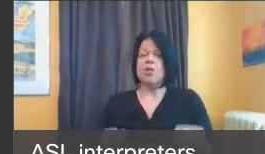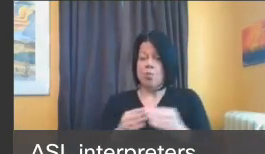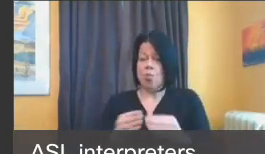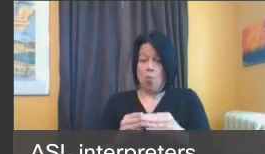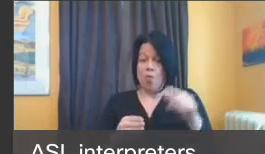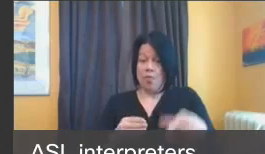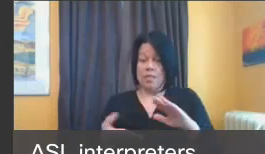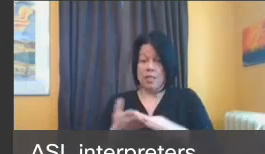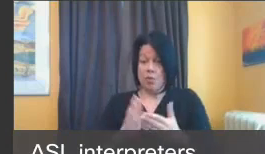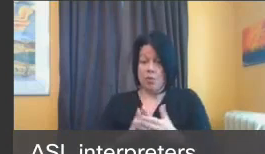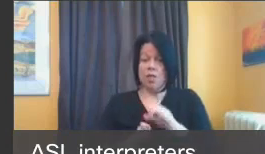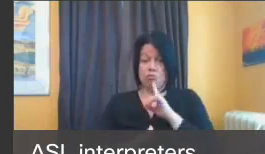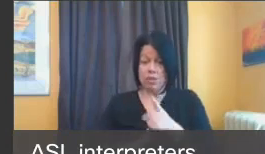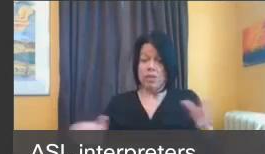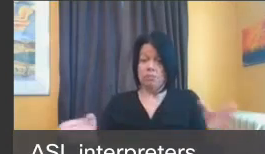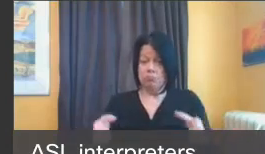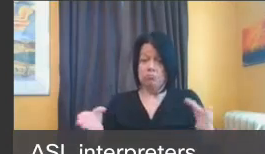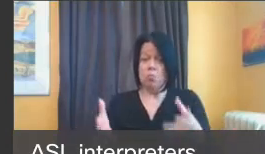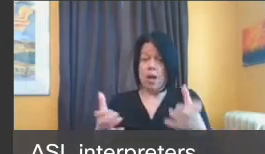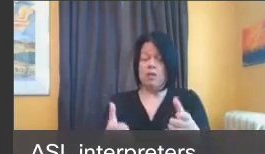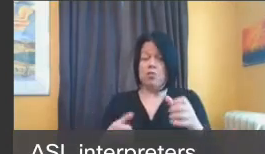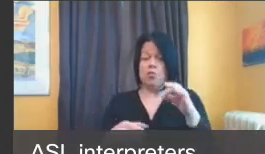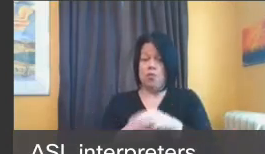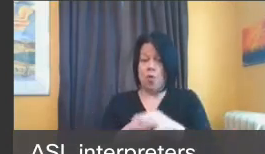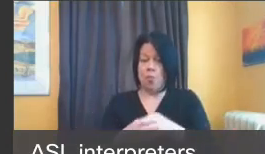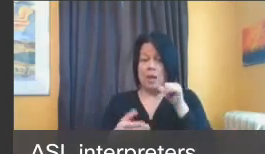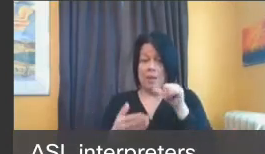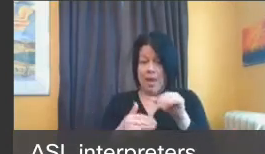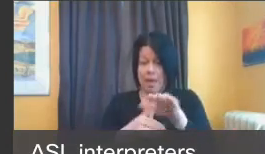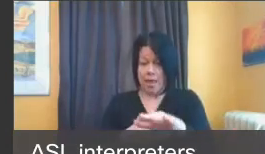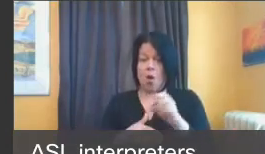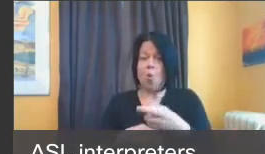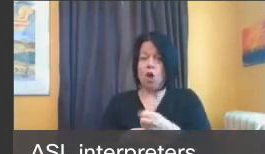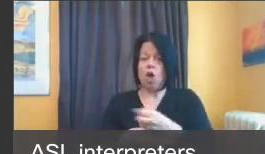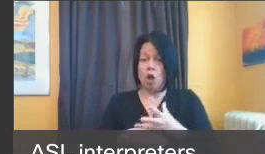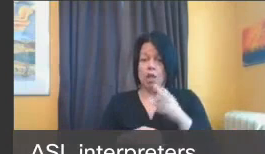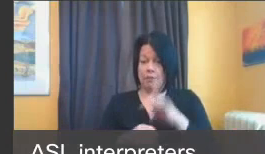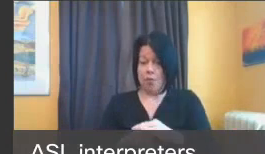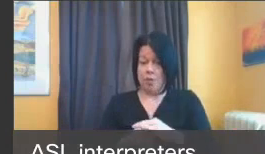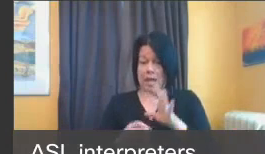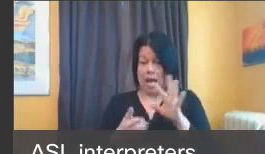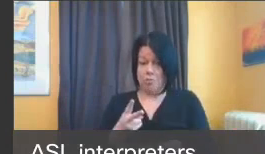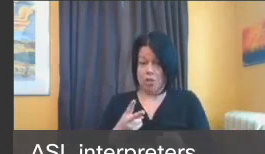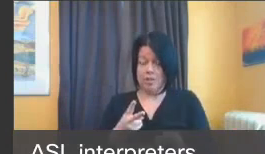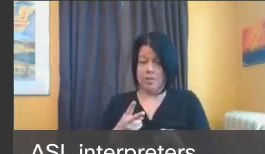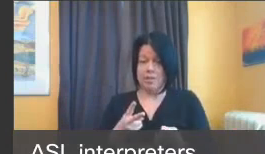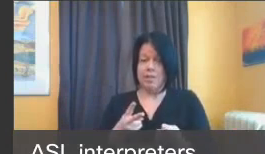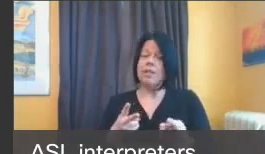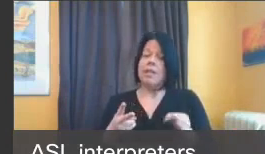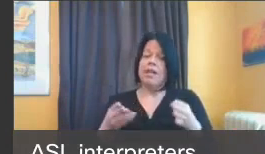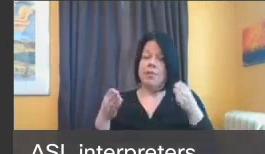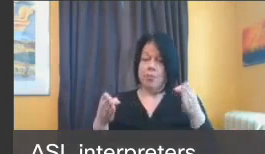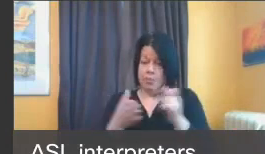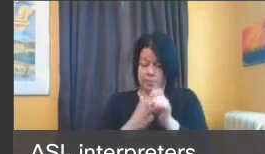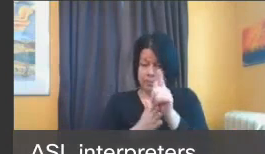is moving towards voting by mail, as well as early voting options. And the way that the laws have changed over